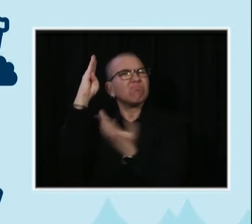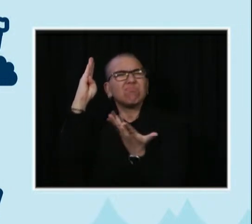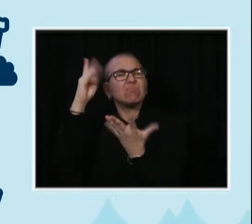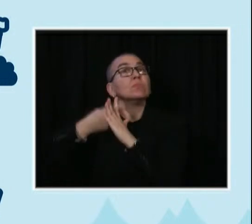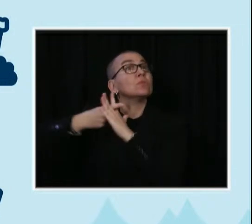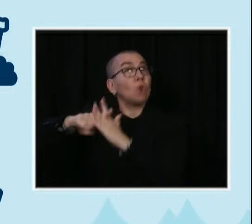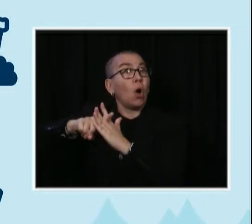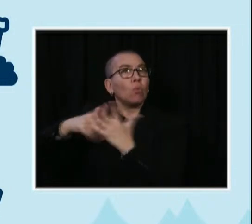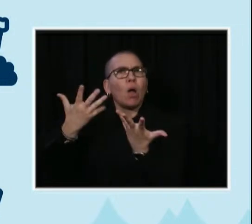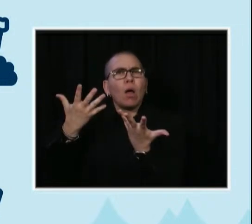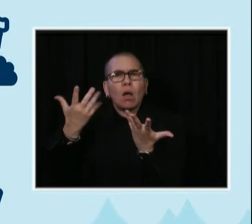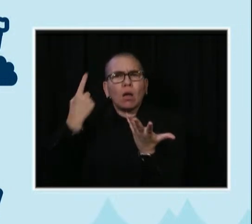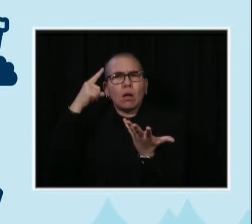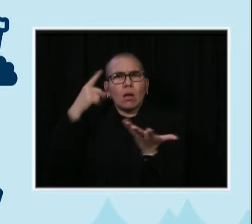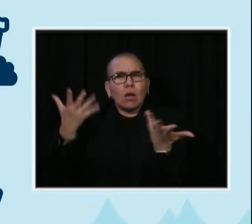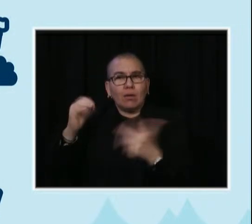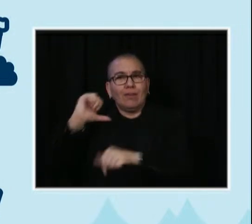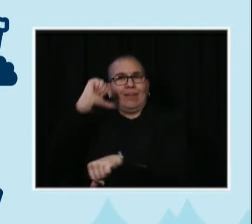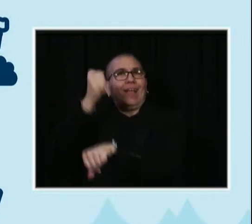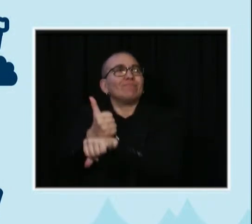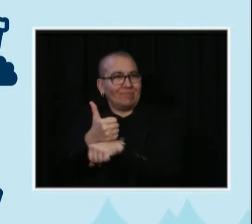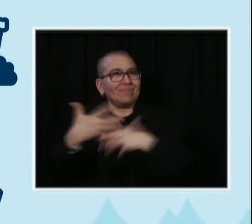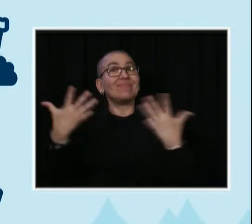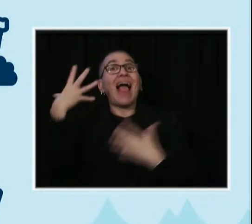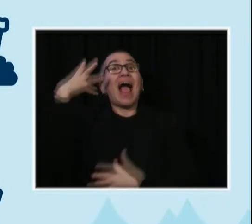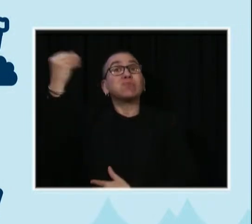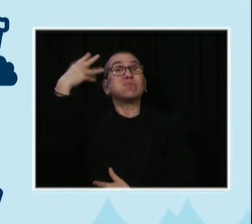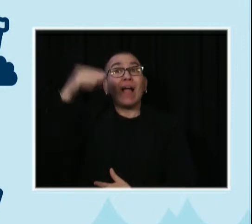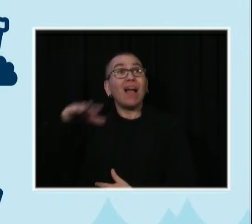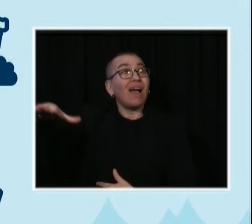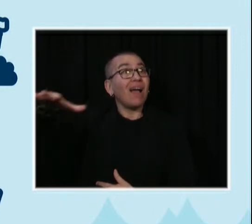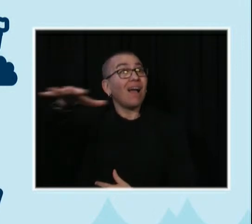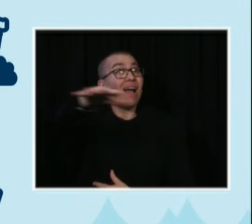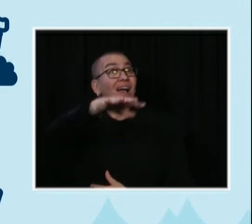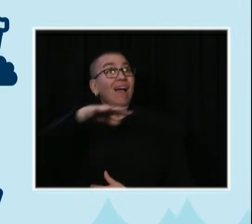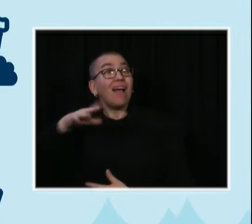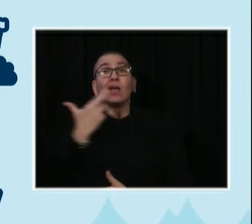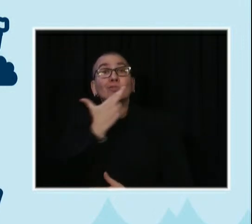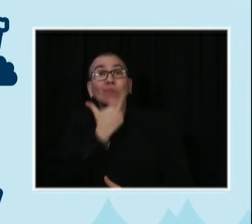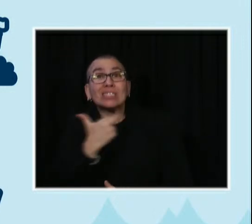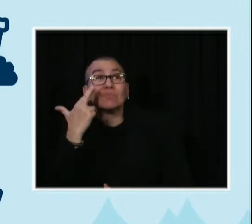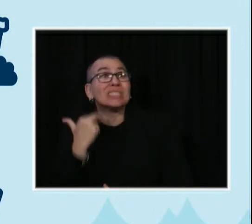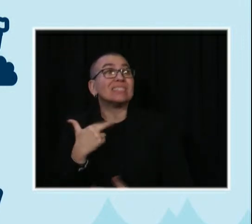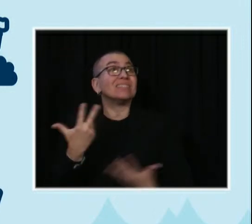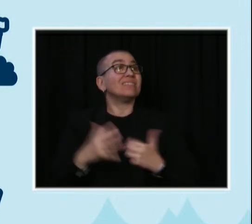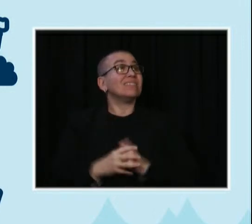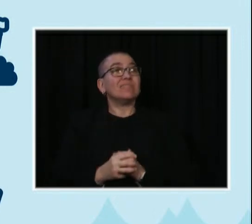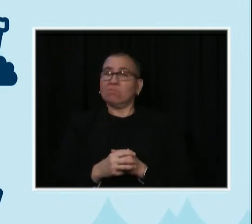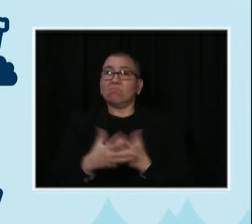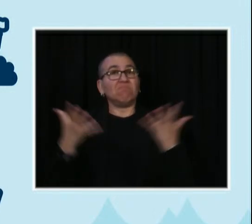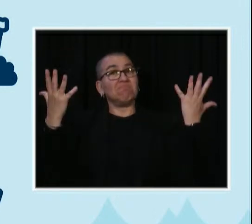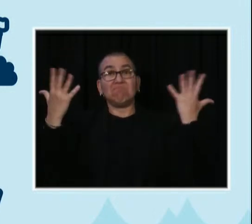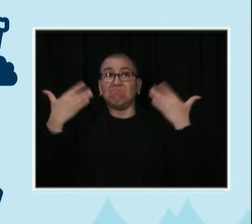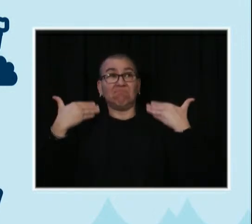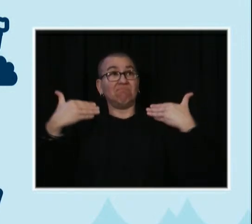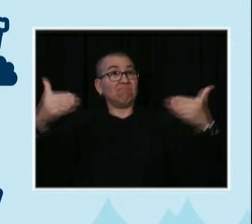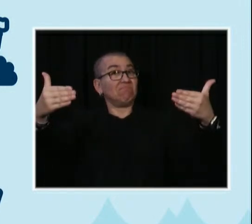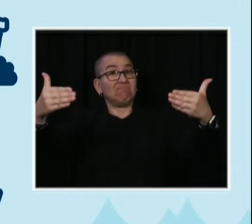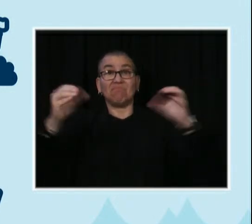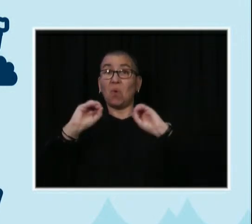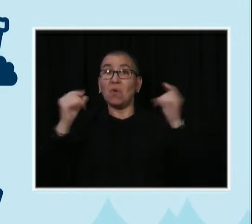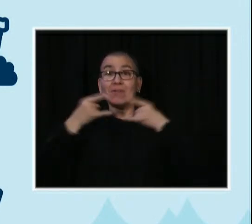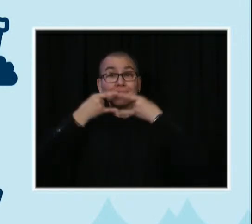And I want to be clear about this. The outdoor piece that we've learned over the last year, much safer activities outdoors, much less chance